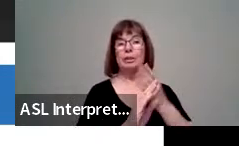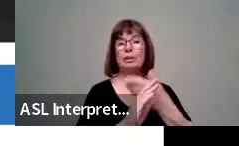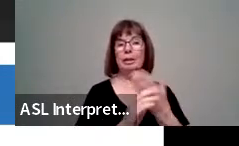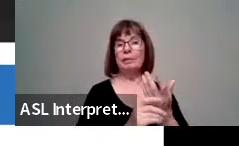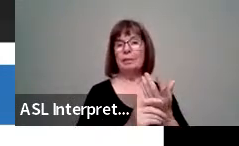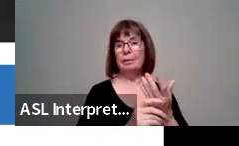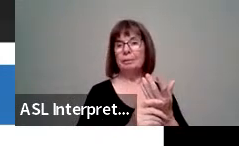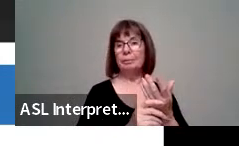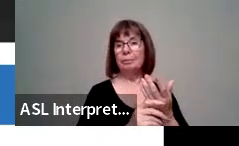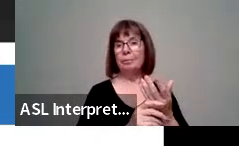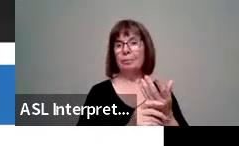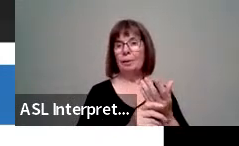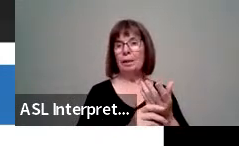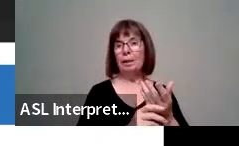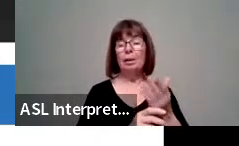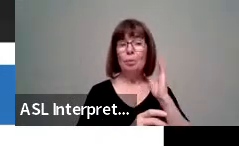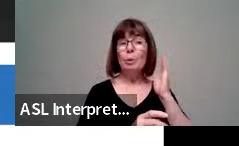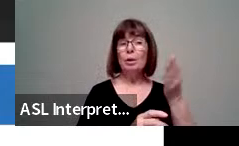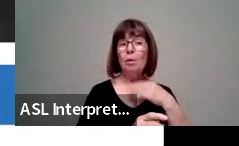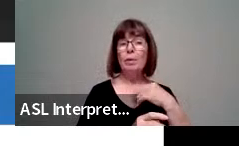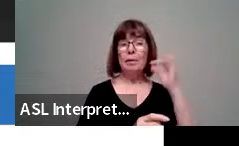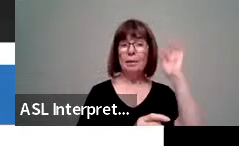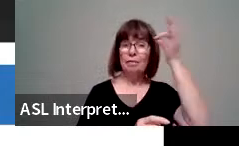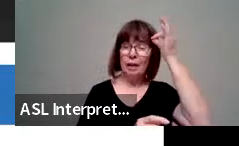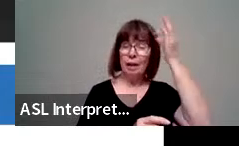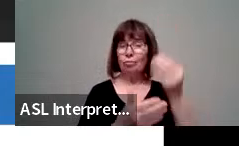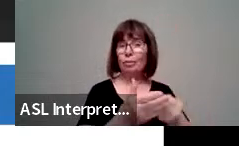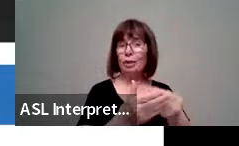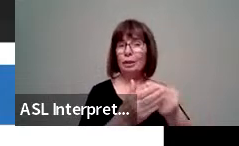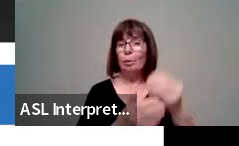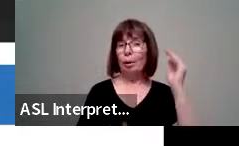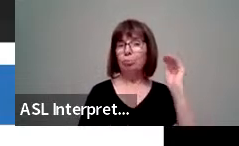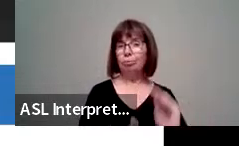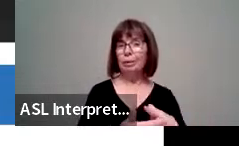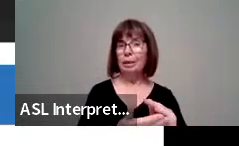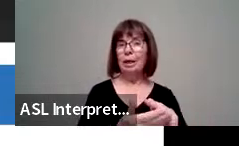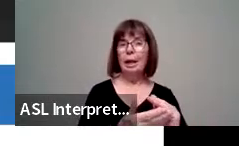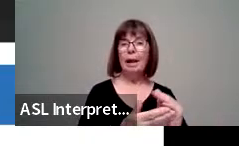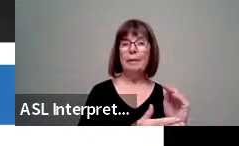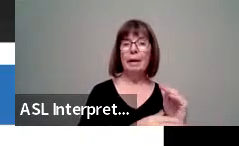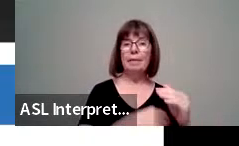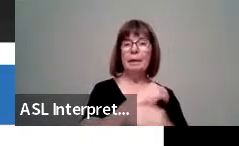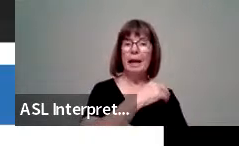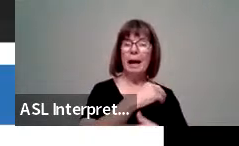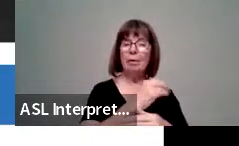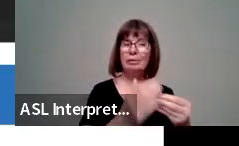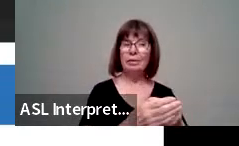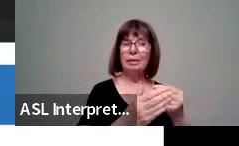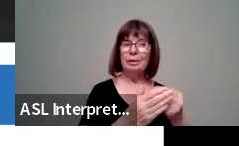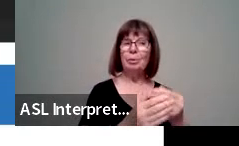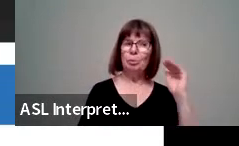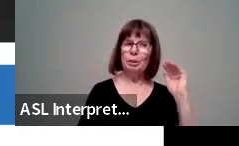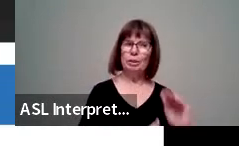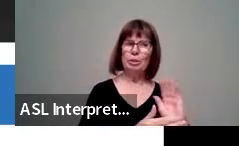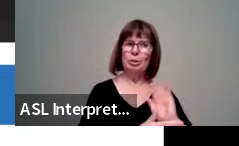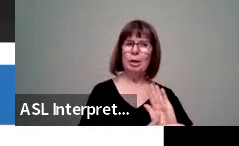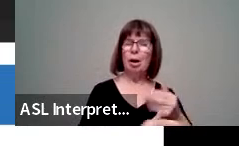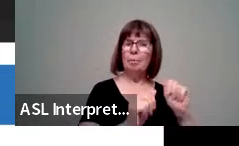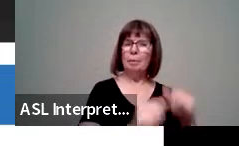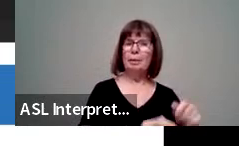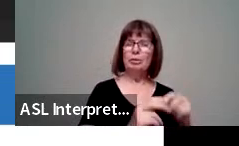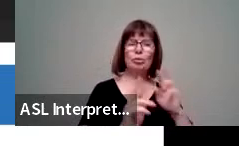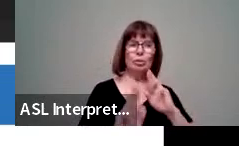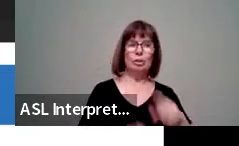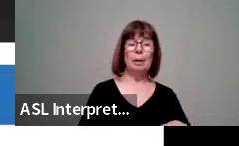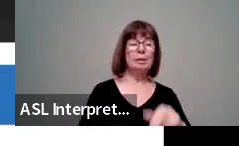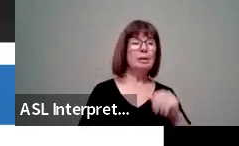that is going to truncate the county funding that is going to reduce our ability to respond. And so I'm just not seeing the structures that are going to jump